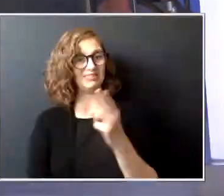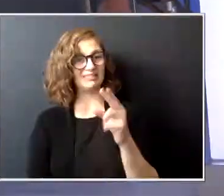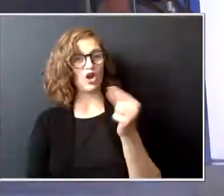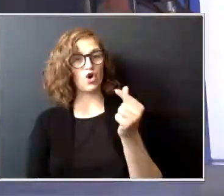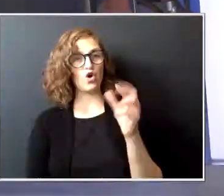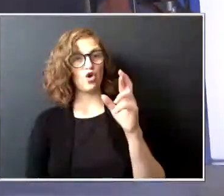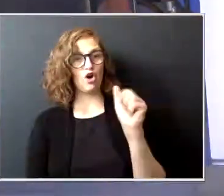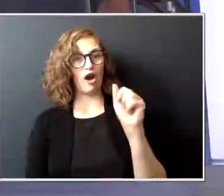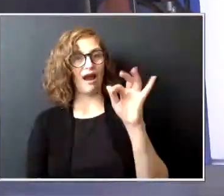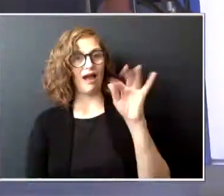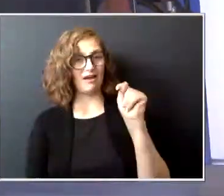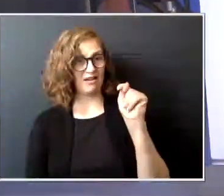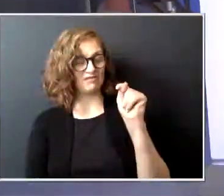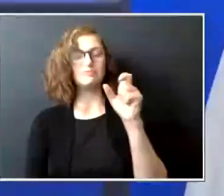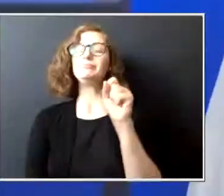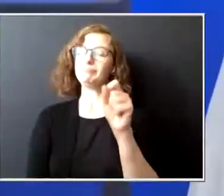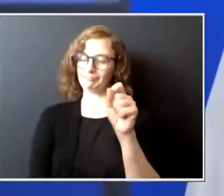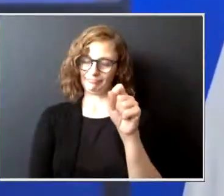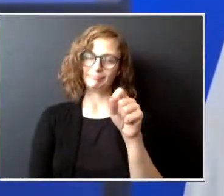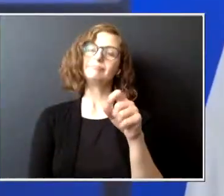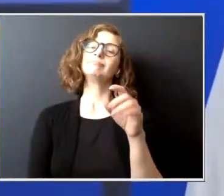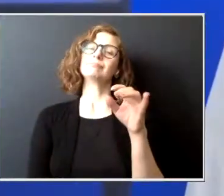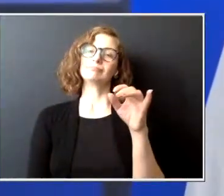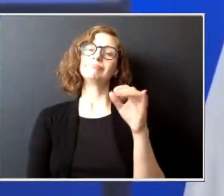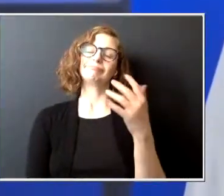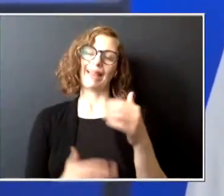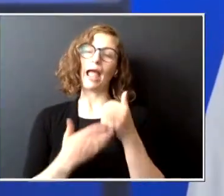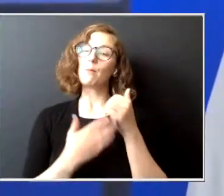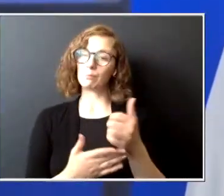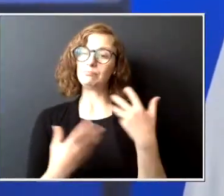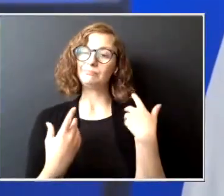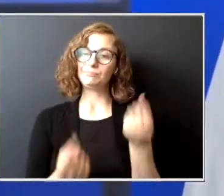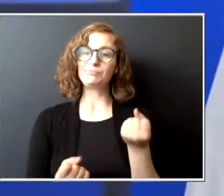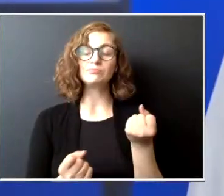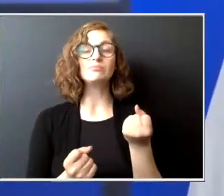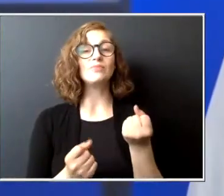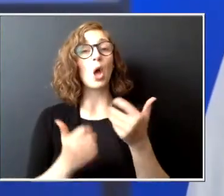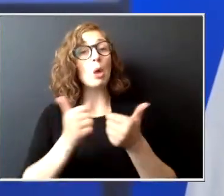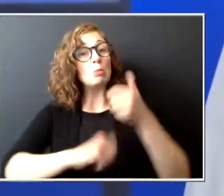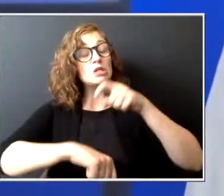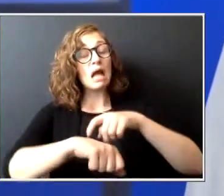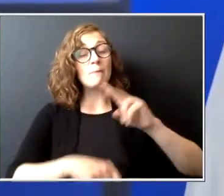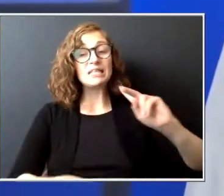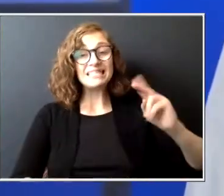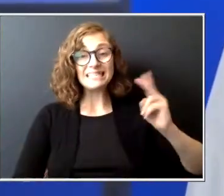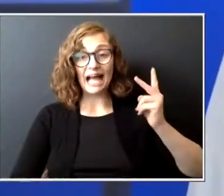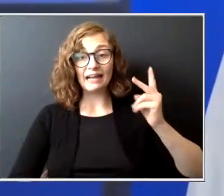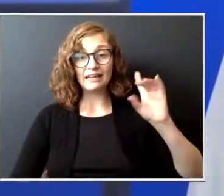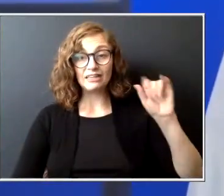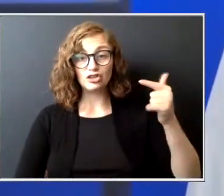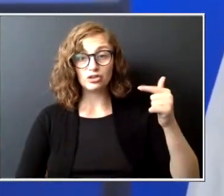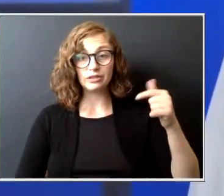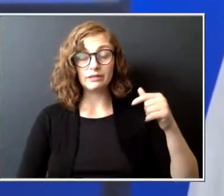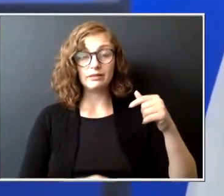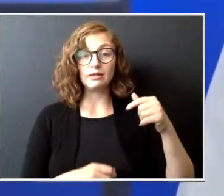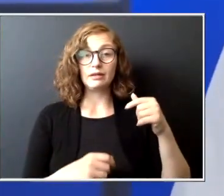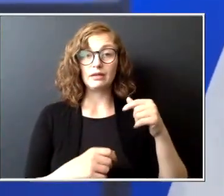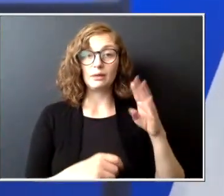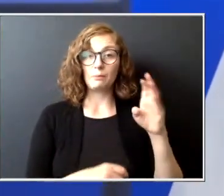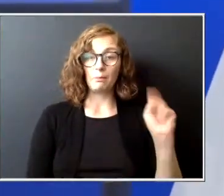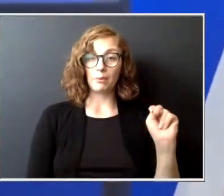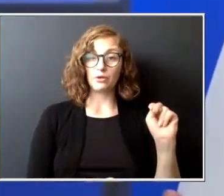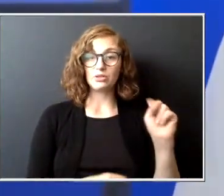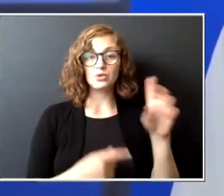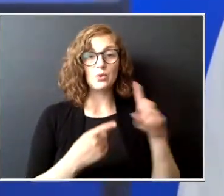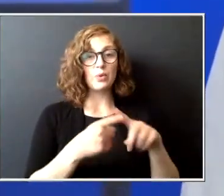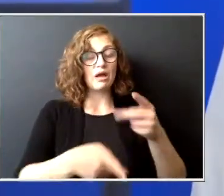wounds heal well. And most of the second degree burns, when treated well and when kind of well taken care of, should heal even with the large surface